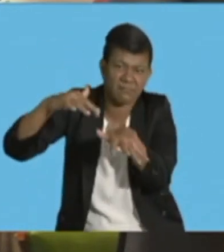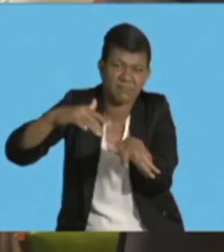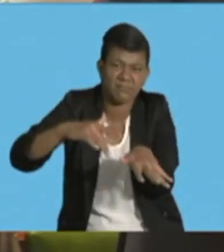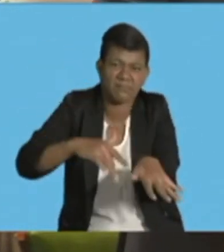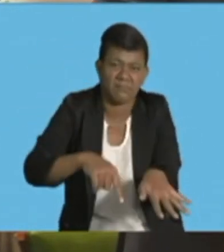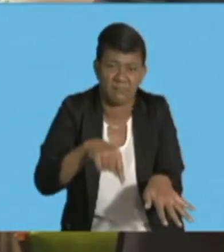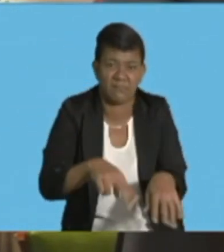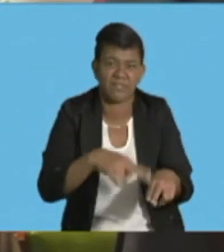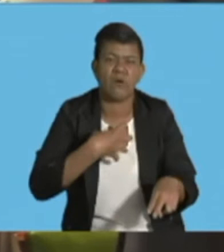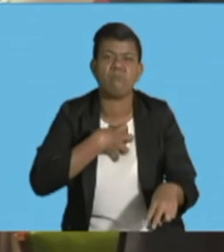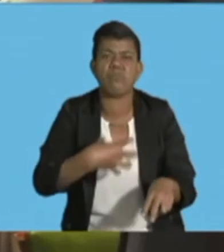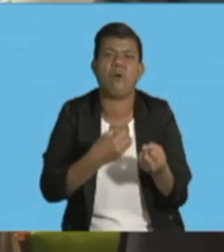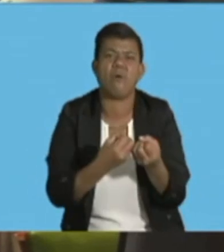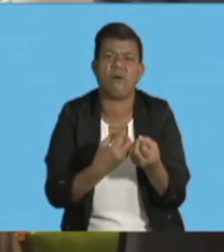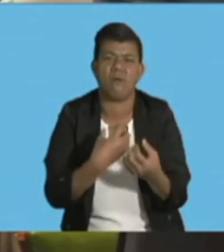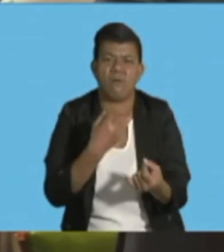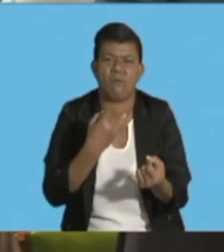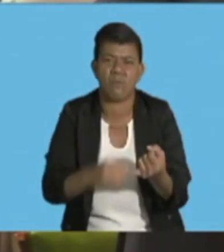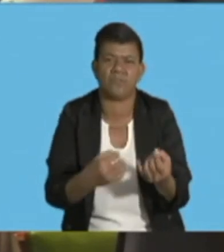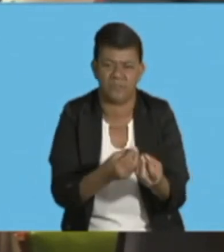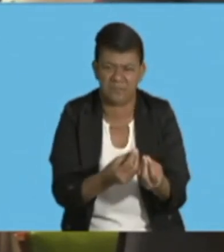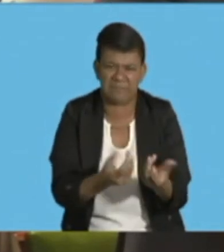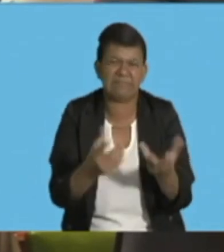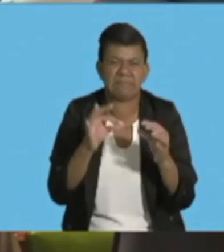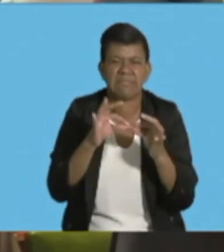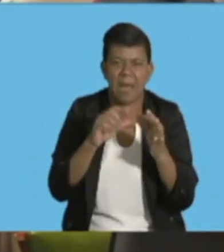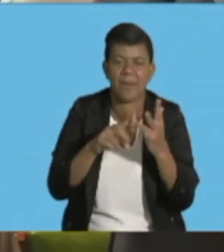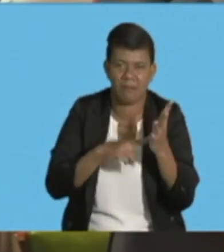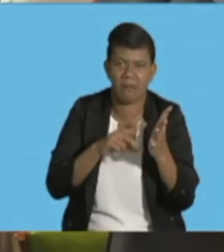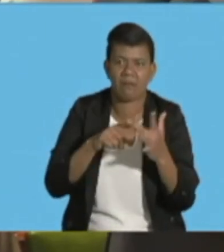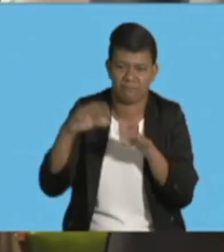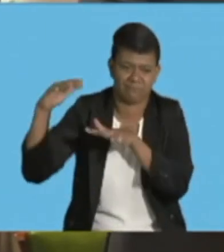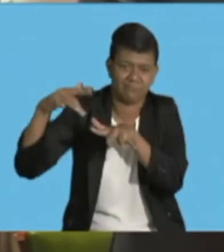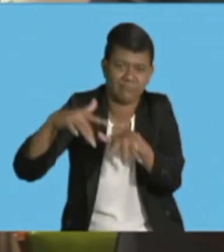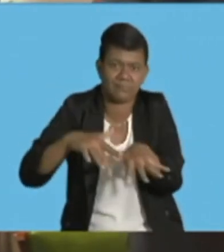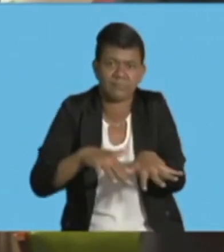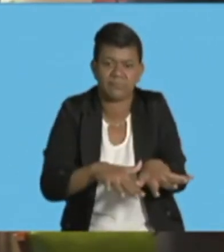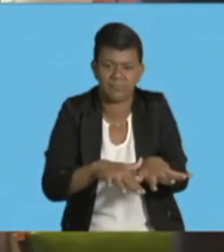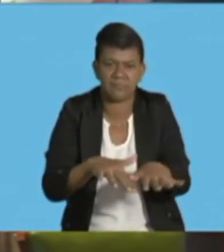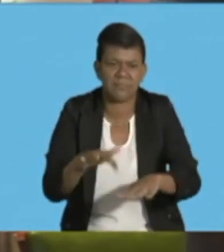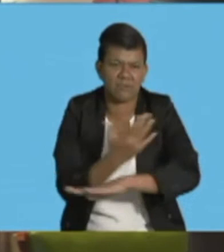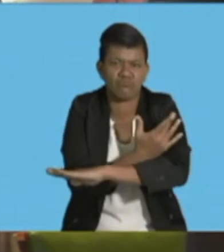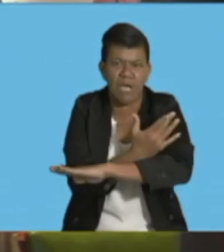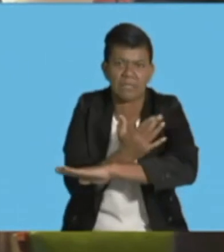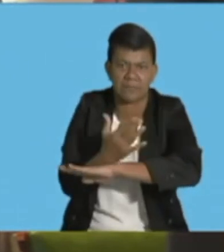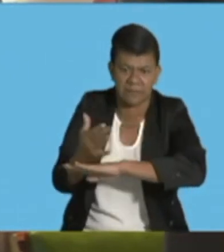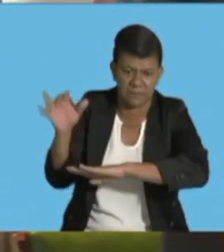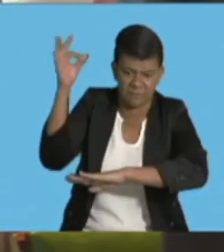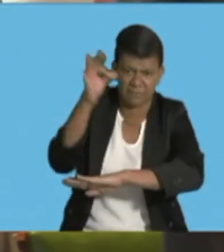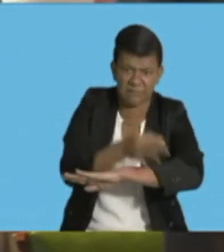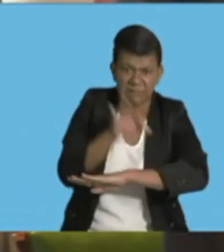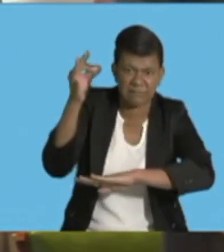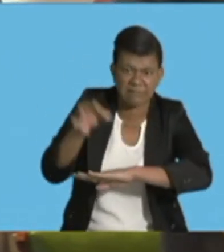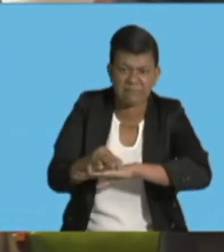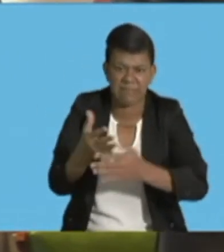to, in fact, absorb carbon is a lot greater than terrestrial forestry that we have seen. Mr. Speaker, see, all of